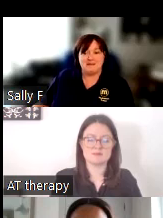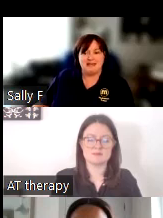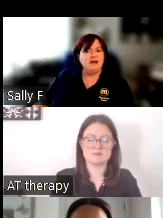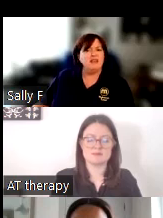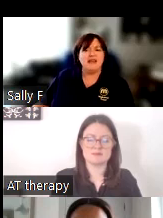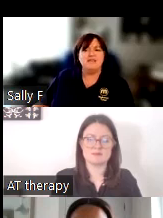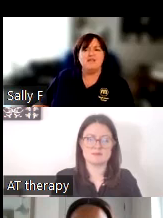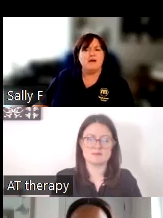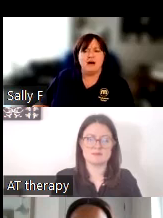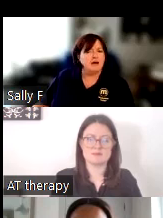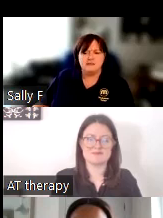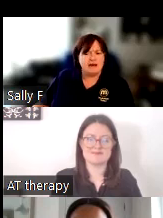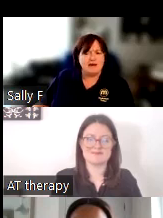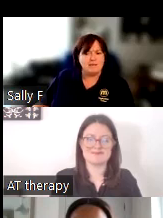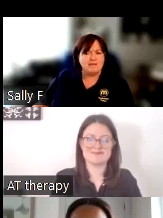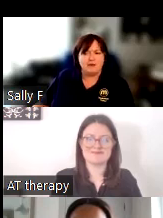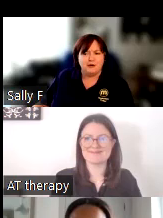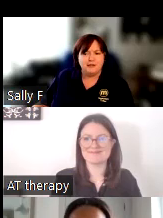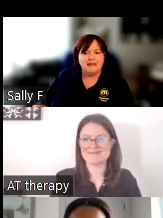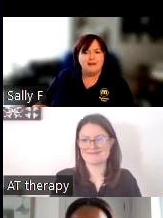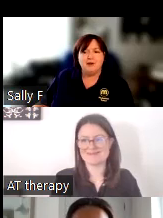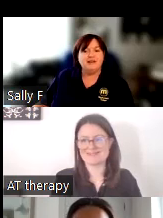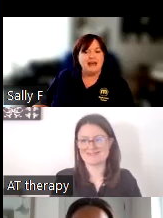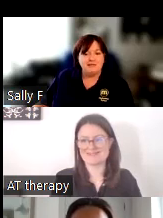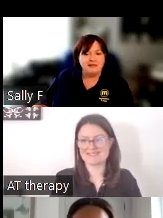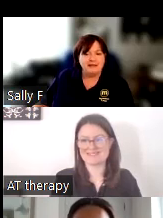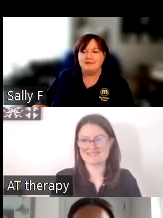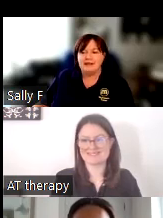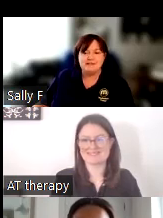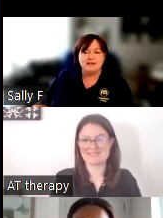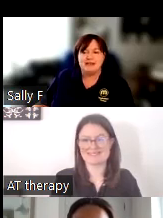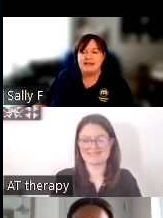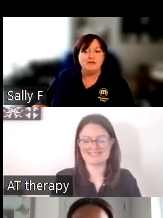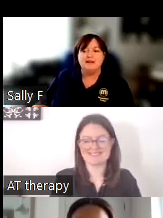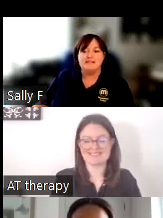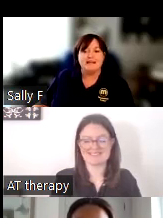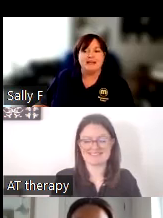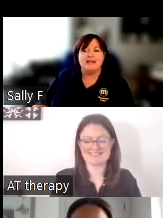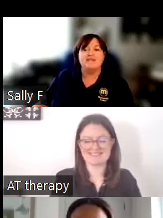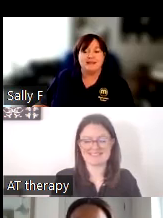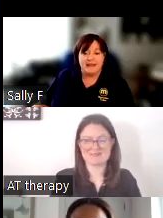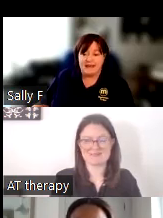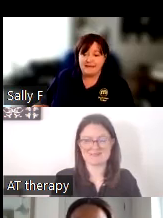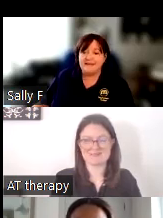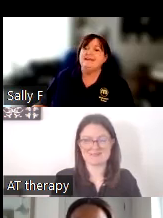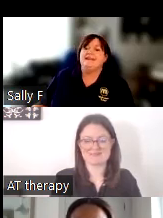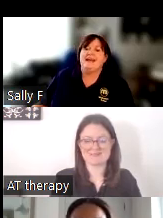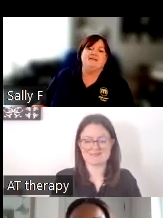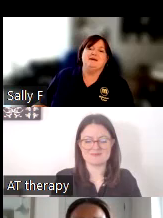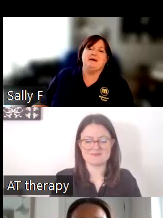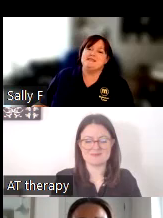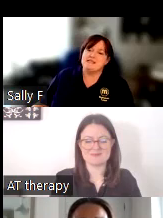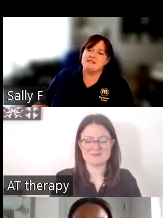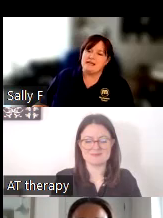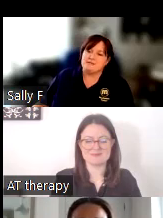back to me, "What are you waving your arms about for me for? I'm not deaf and I don't need or understand any of that, dear."